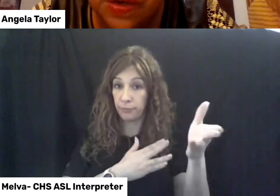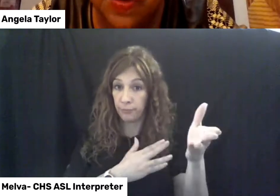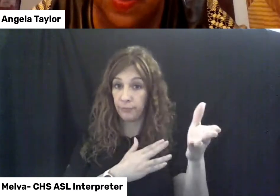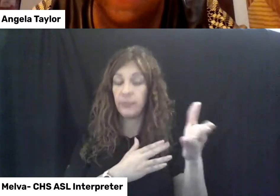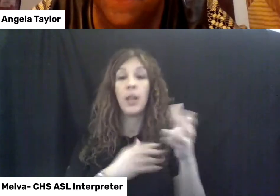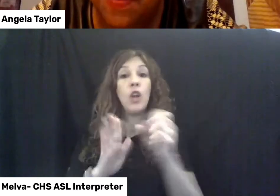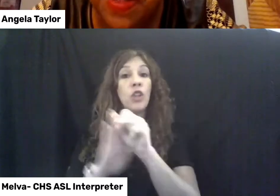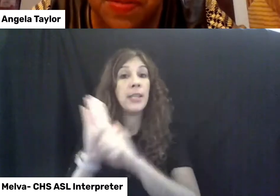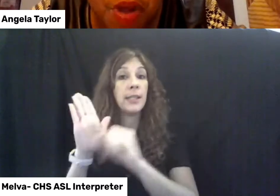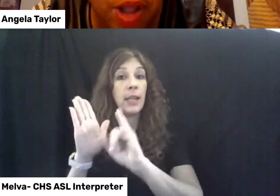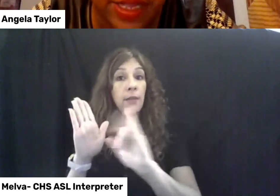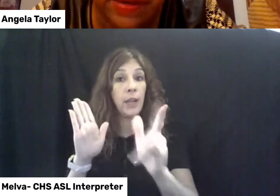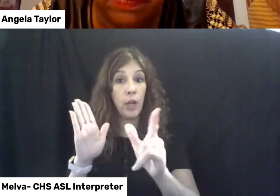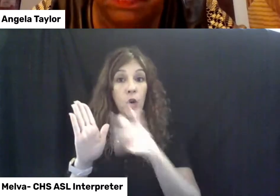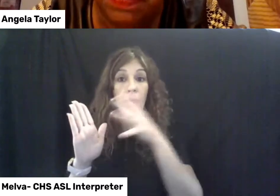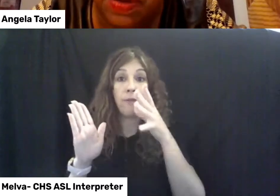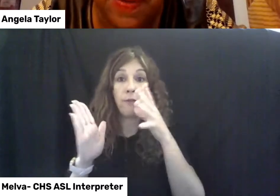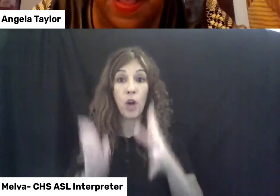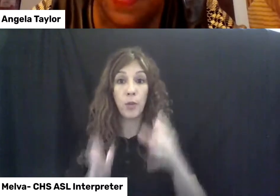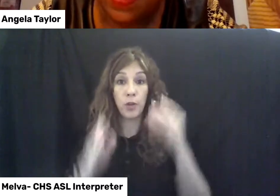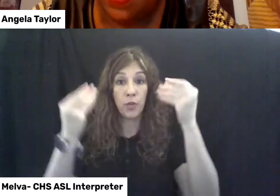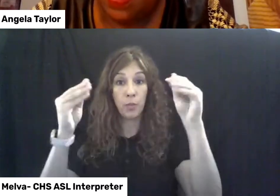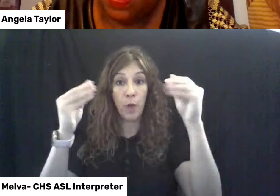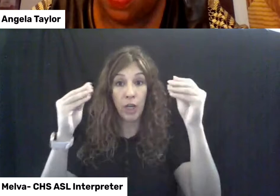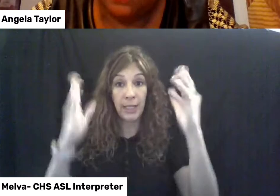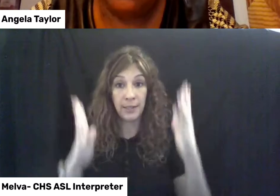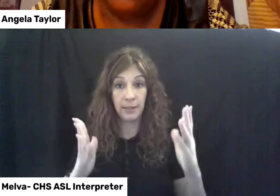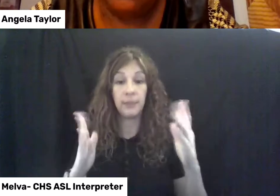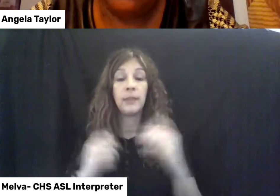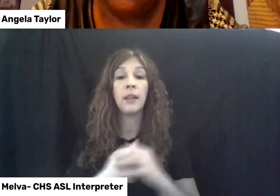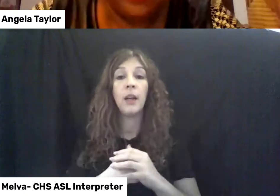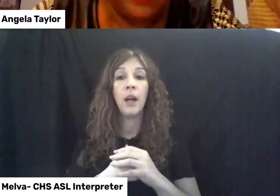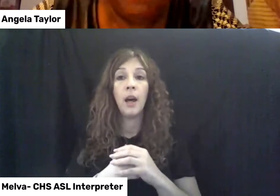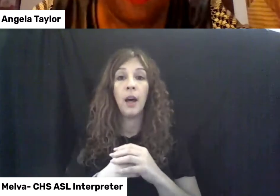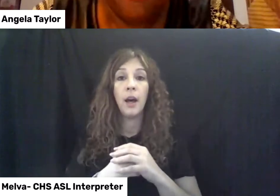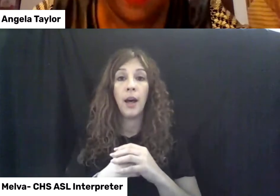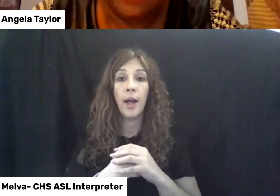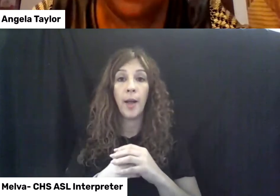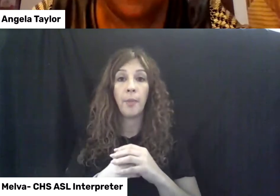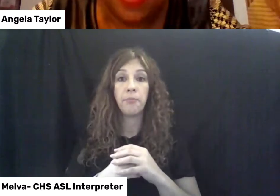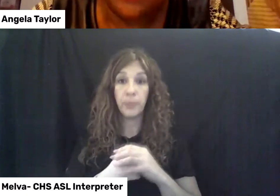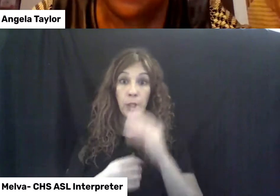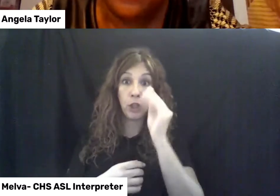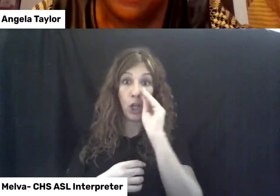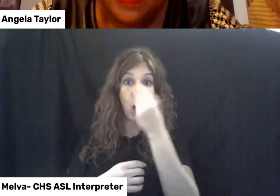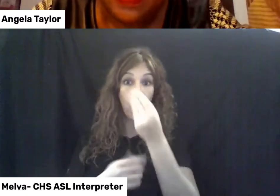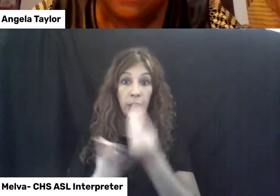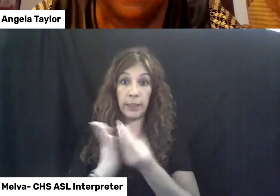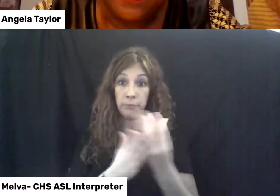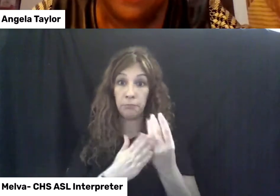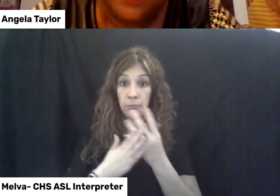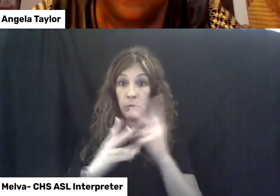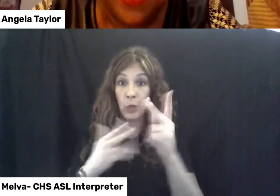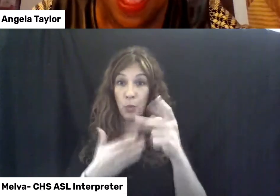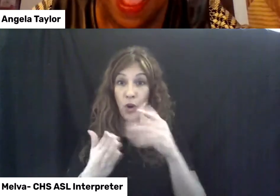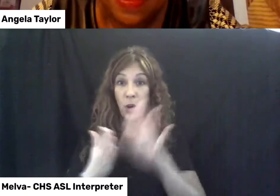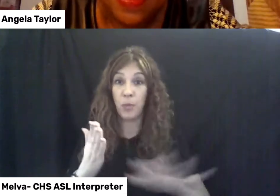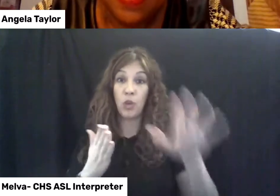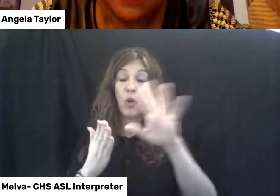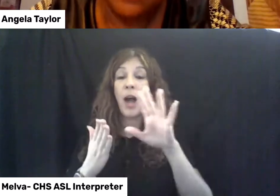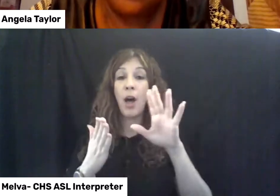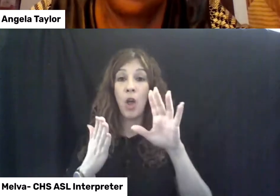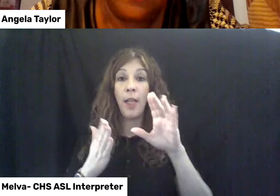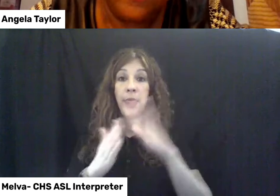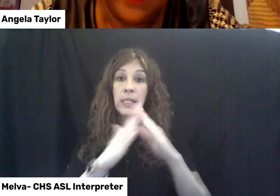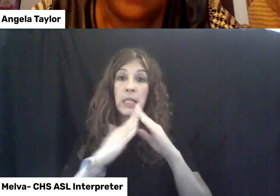state of Illinois Farmers Market Program, uh, the gardening programs around the city,